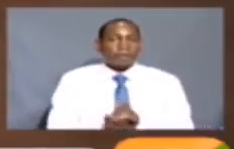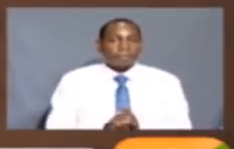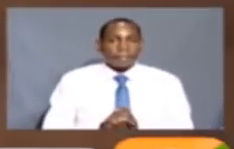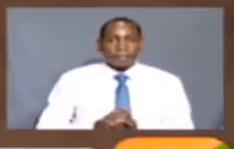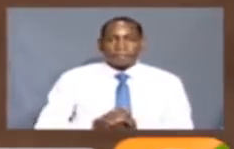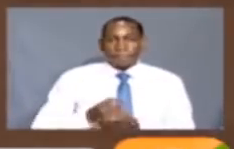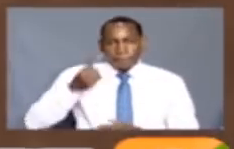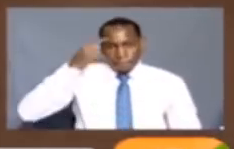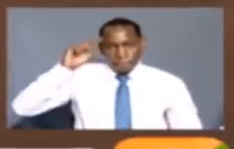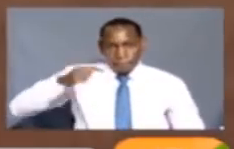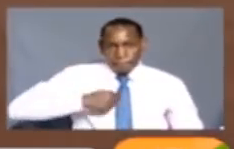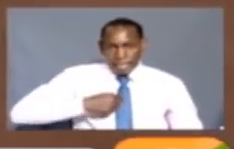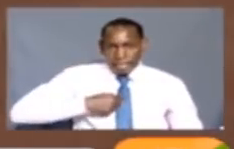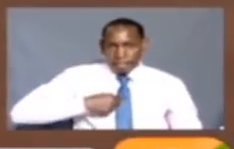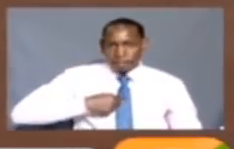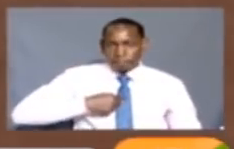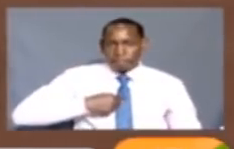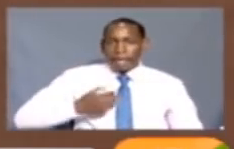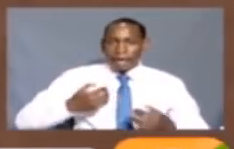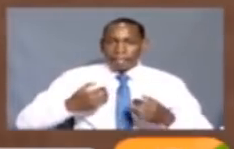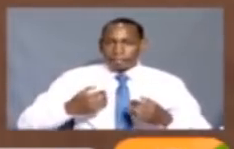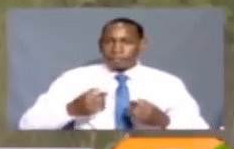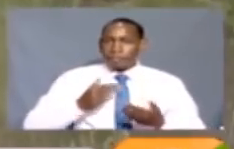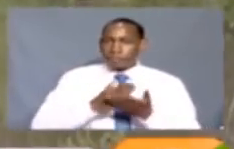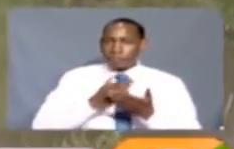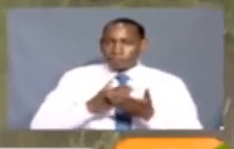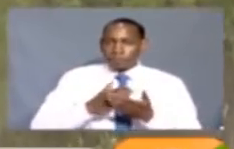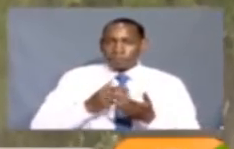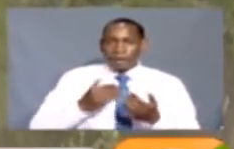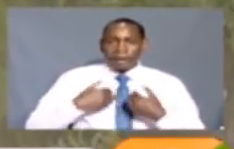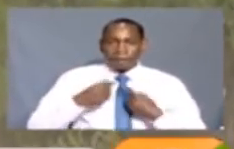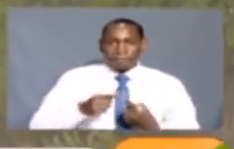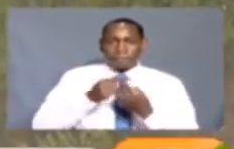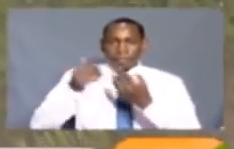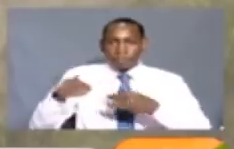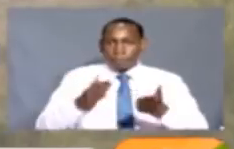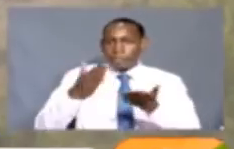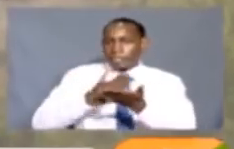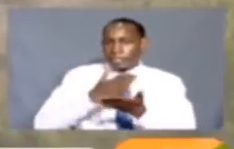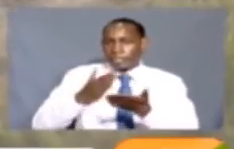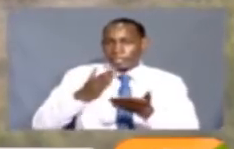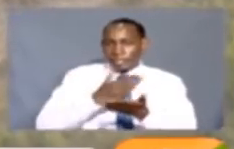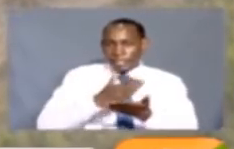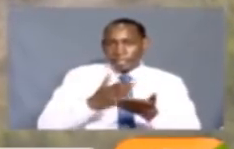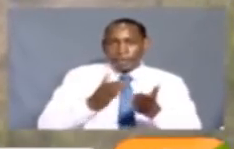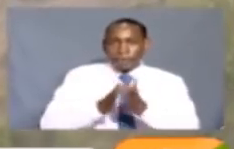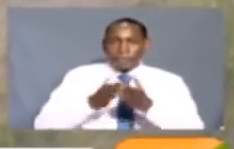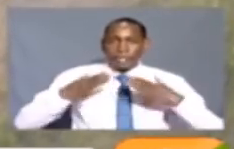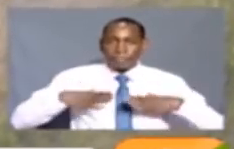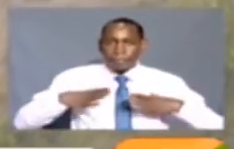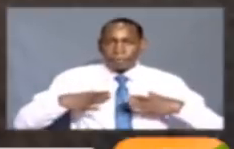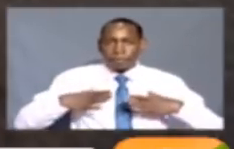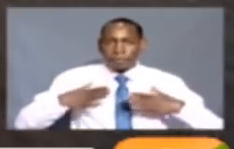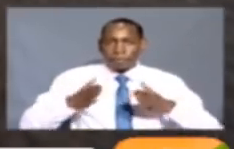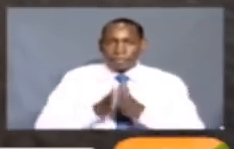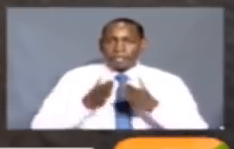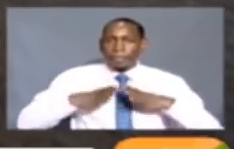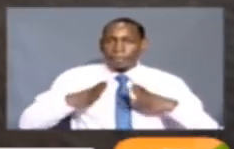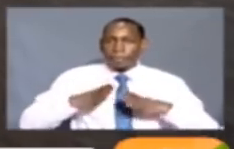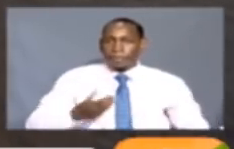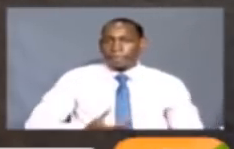For me, I'm privileged to be able to share my love of this place with the passengers, with the people who visit us.